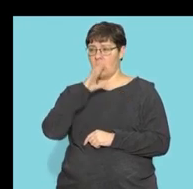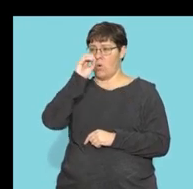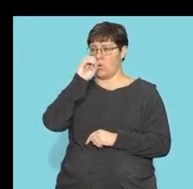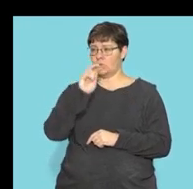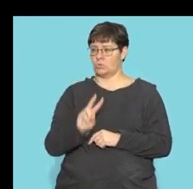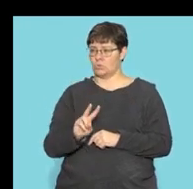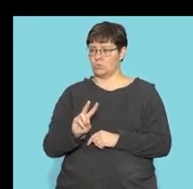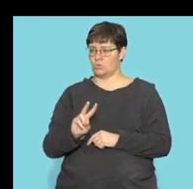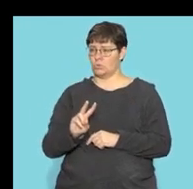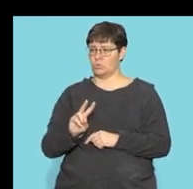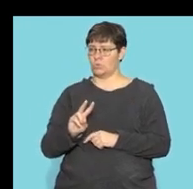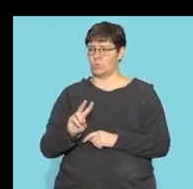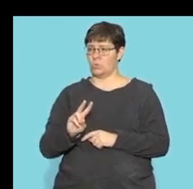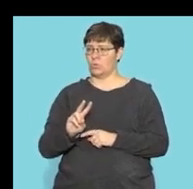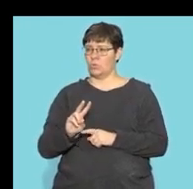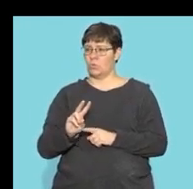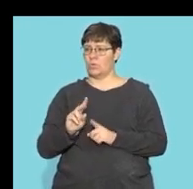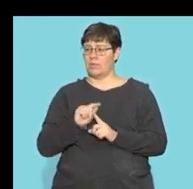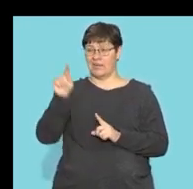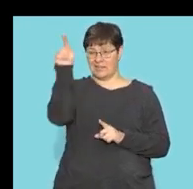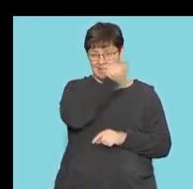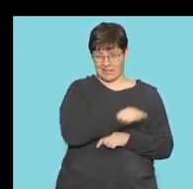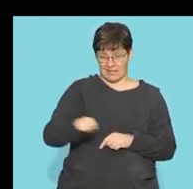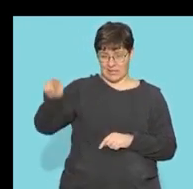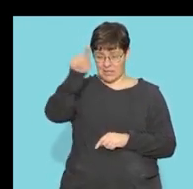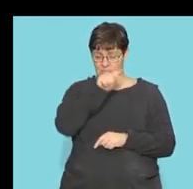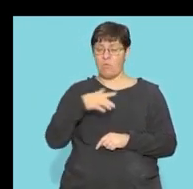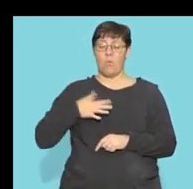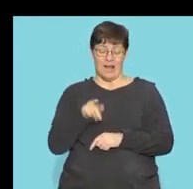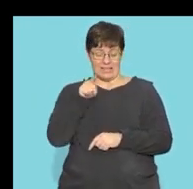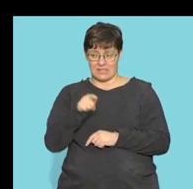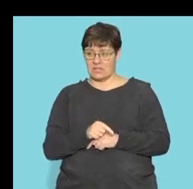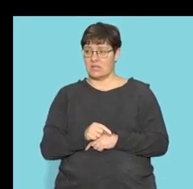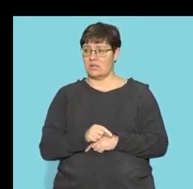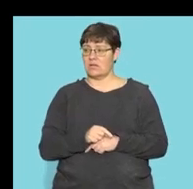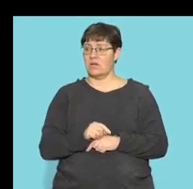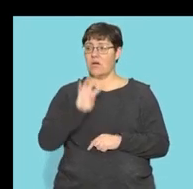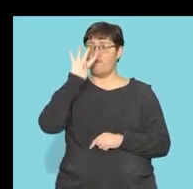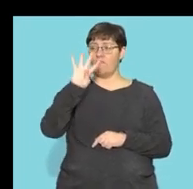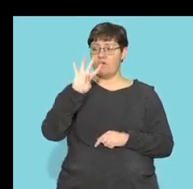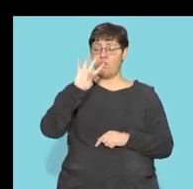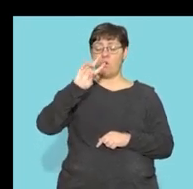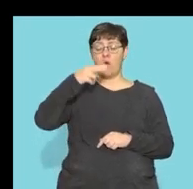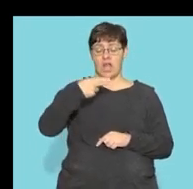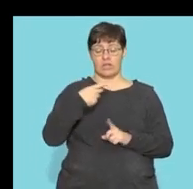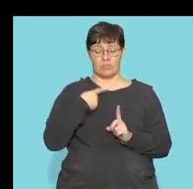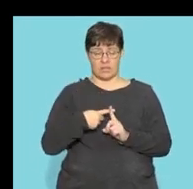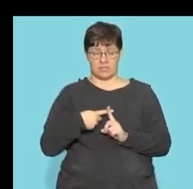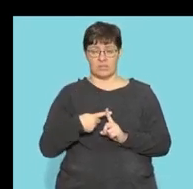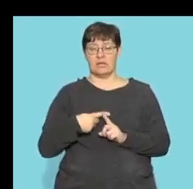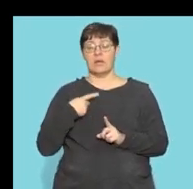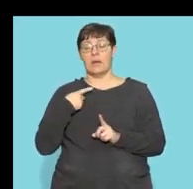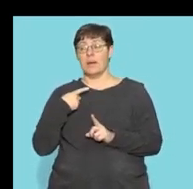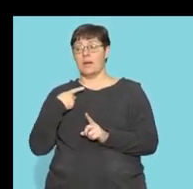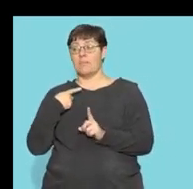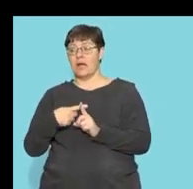Now, here's the combination that we're interested in. 4H plus 4OH